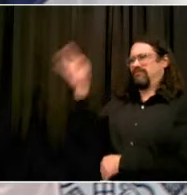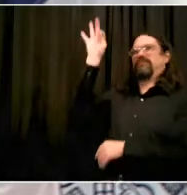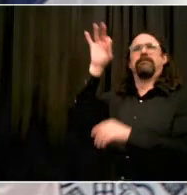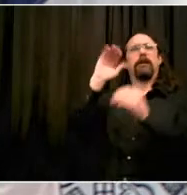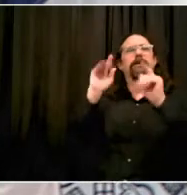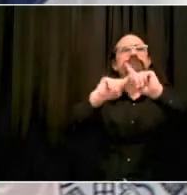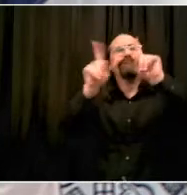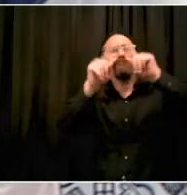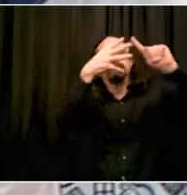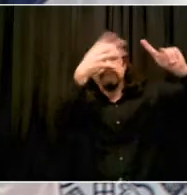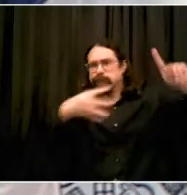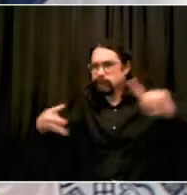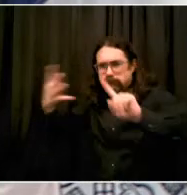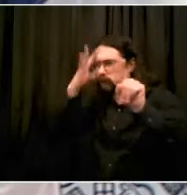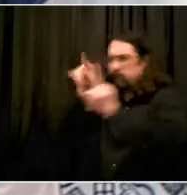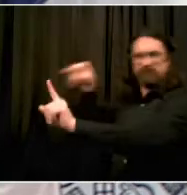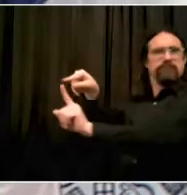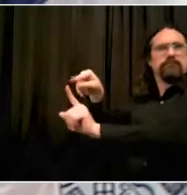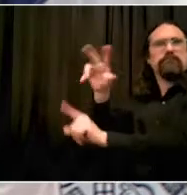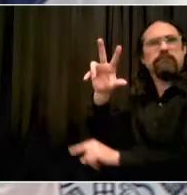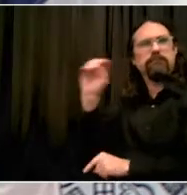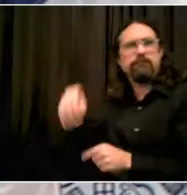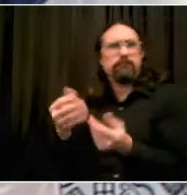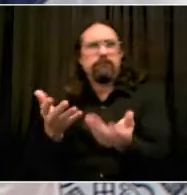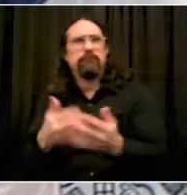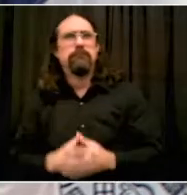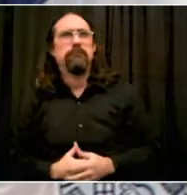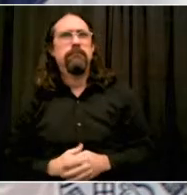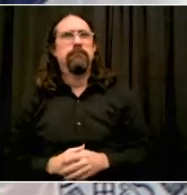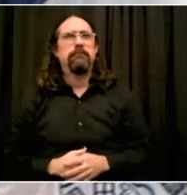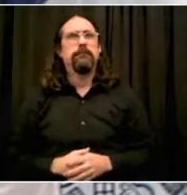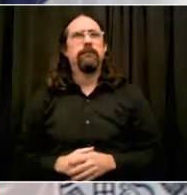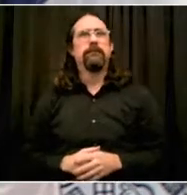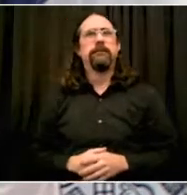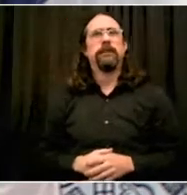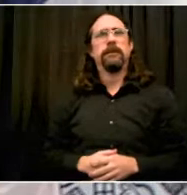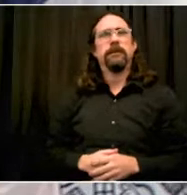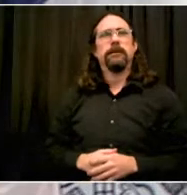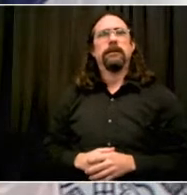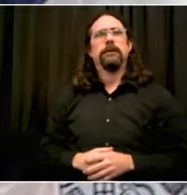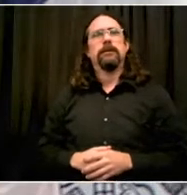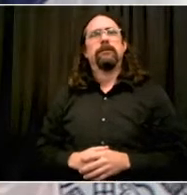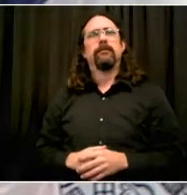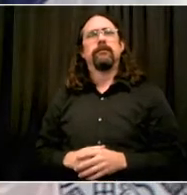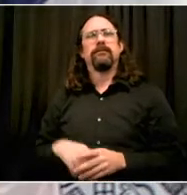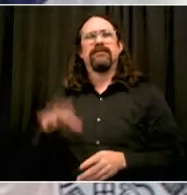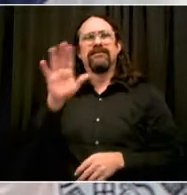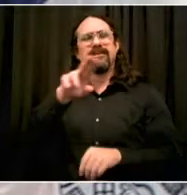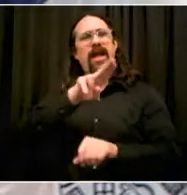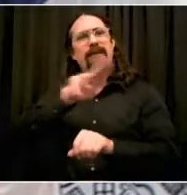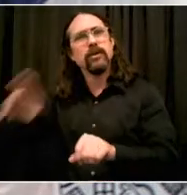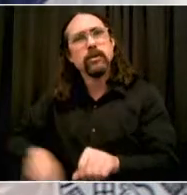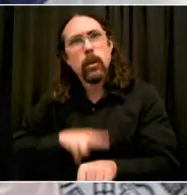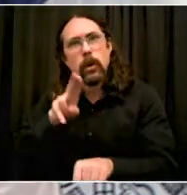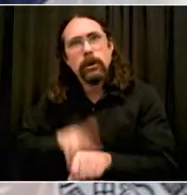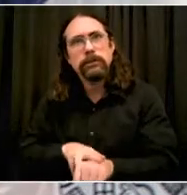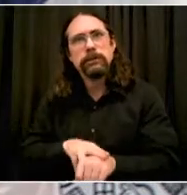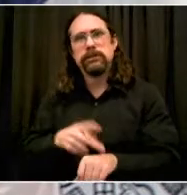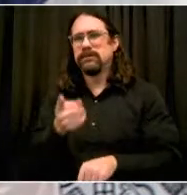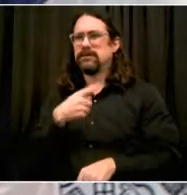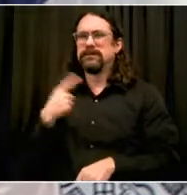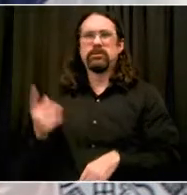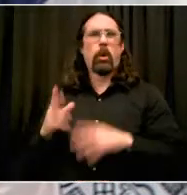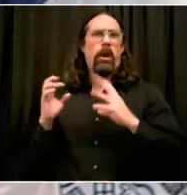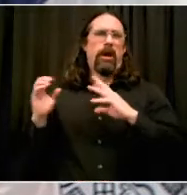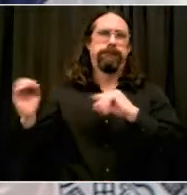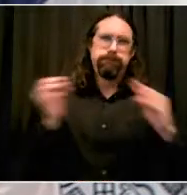Everyone, so many, I shouldn't say everyone, but so many of the folks in this discussion are